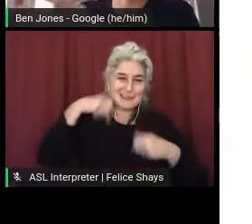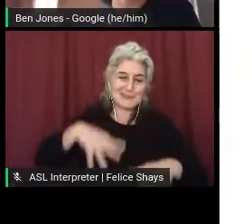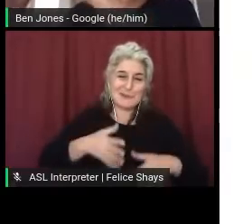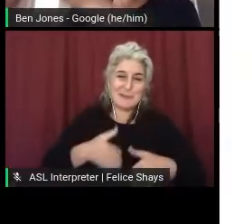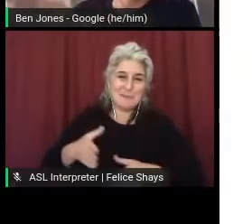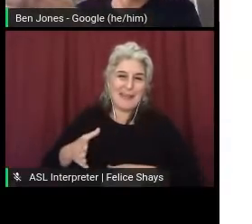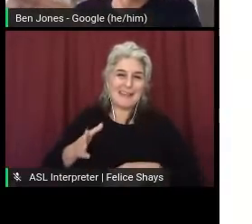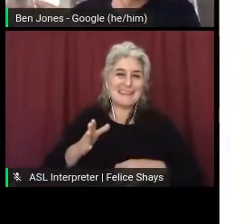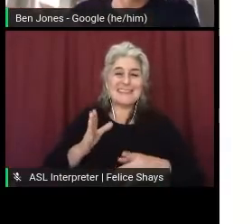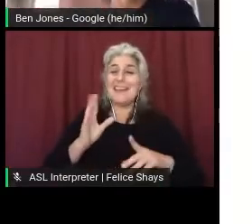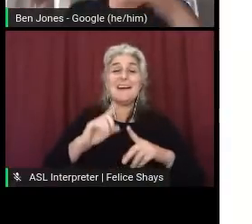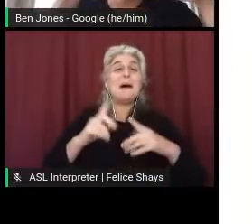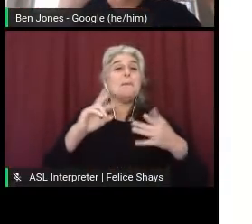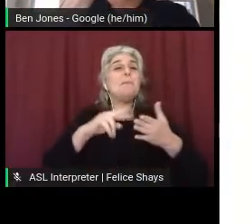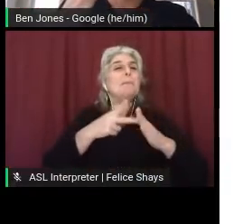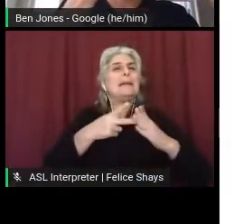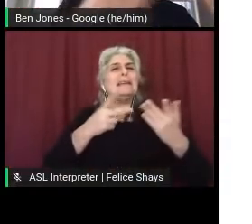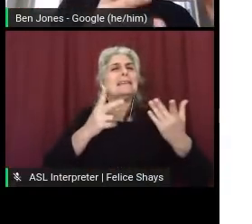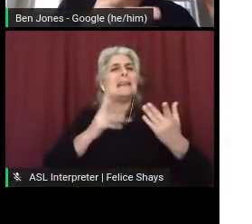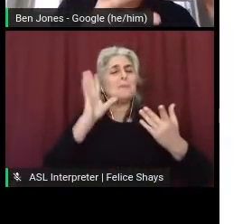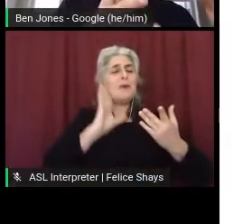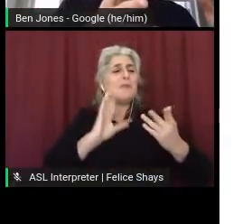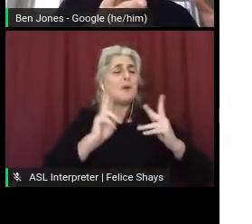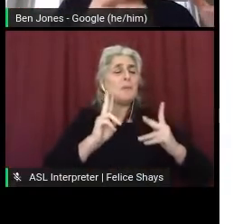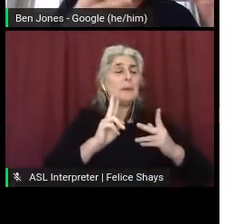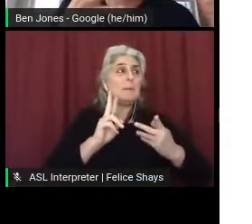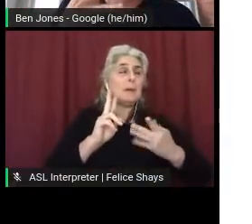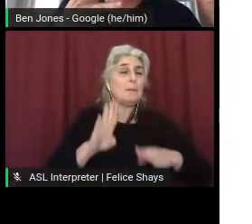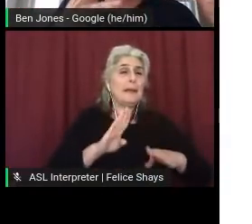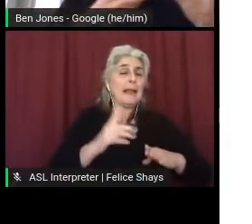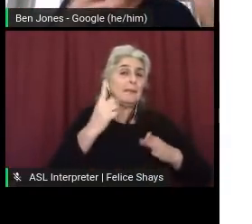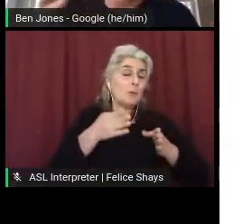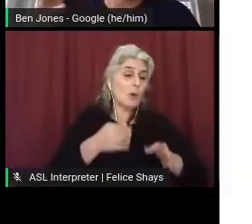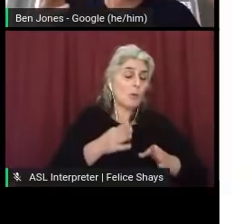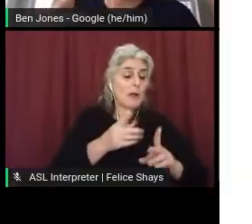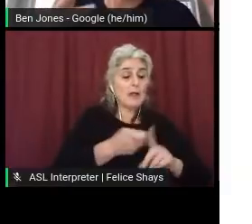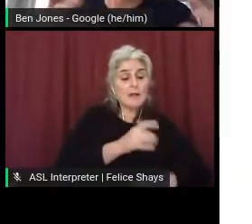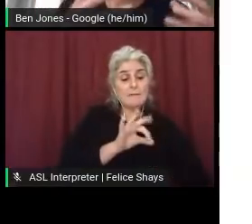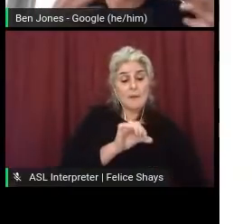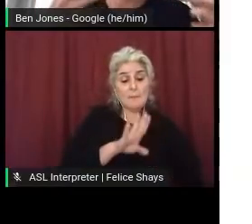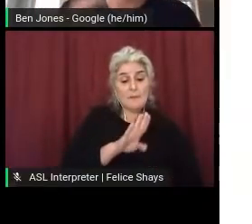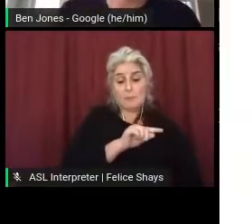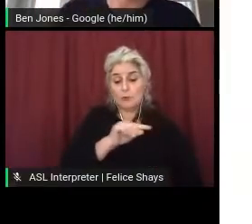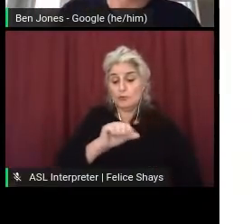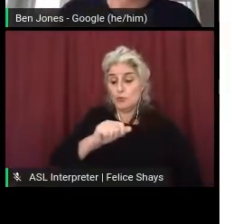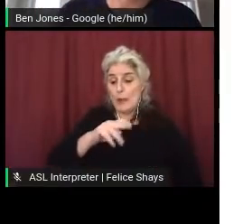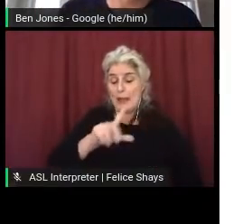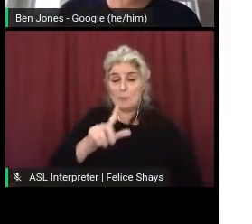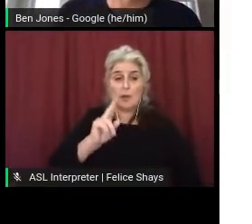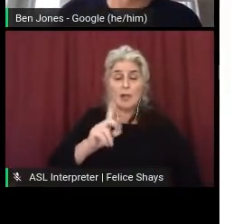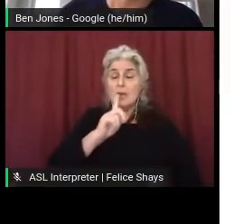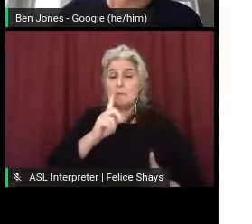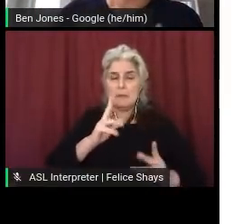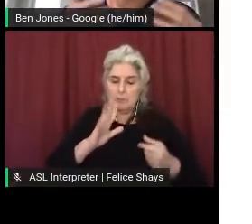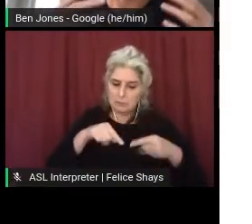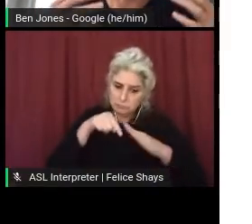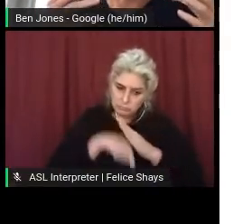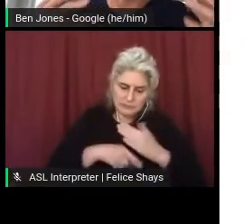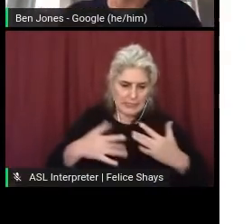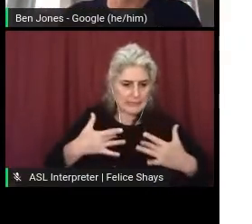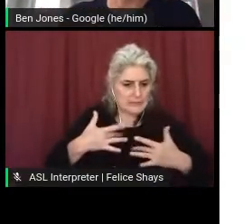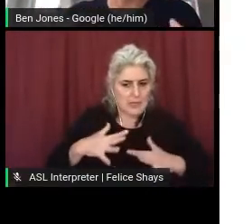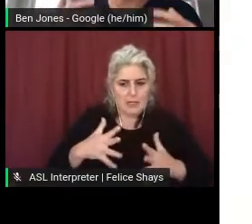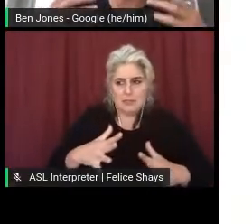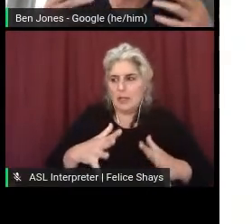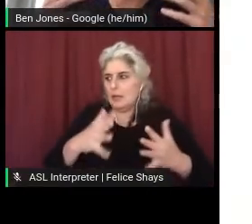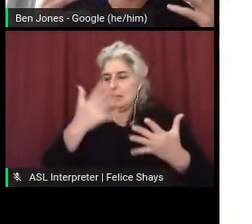behavior change that we've seen. So from February to April, broadly speaking, was a time of intense anxiety. We didn't know